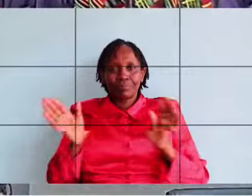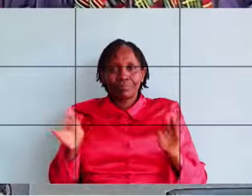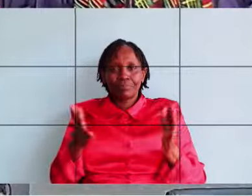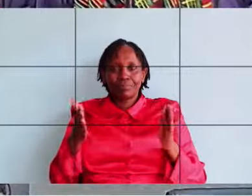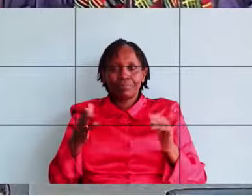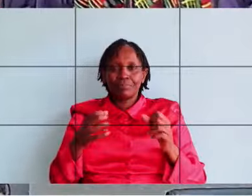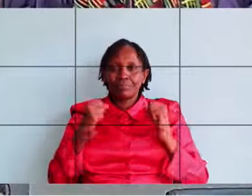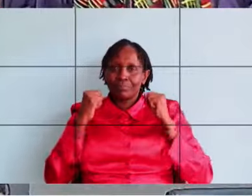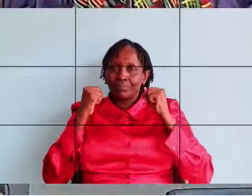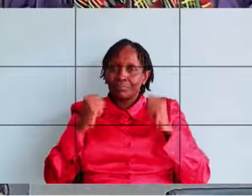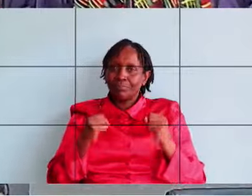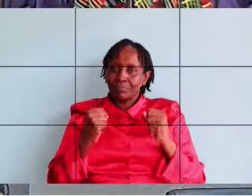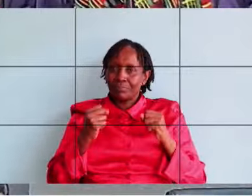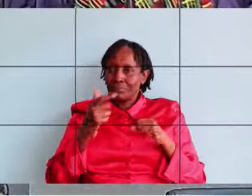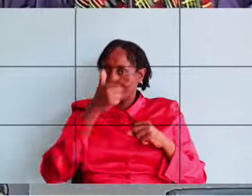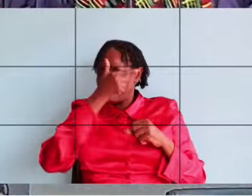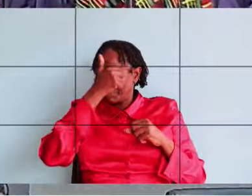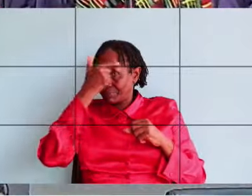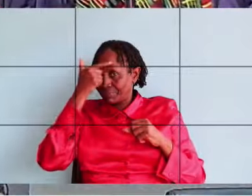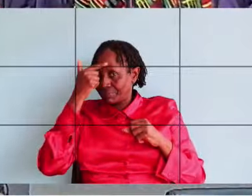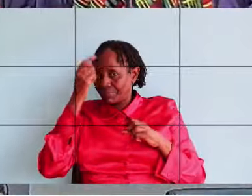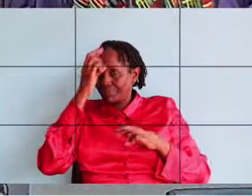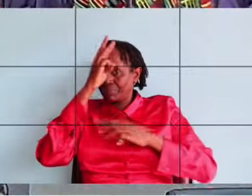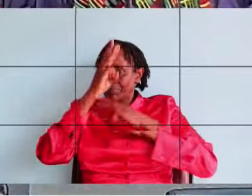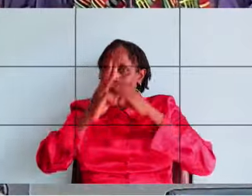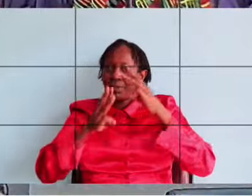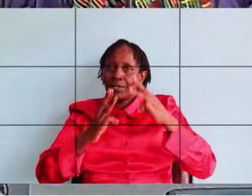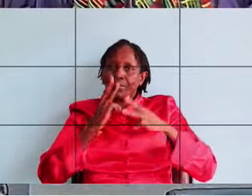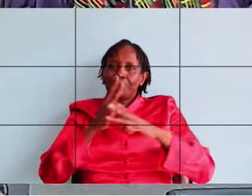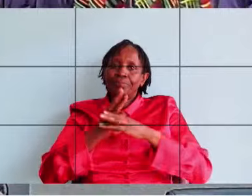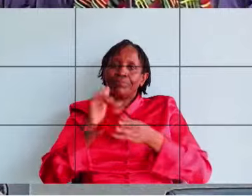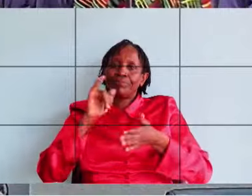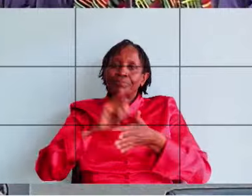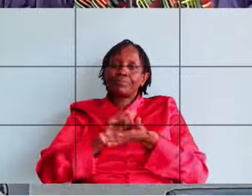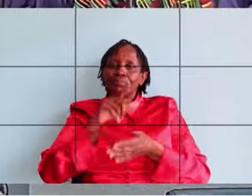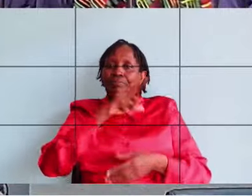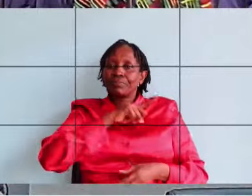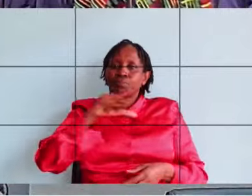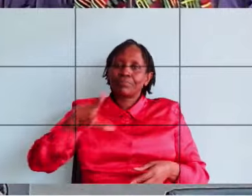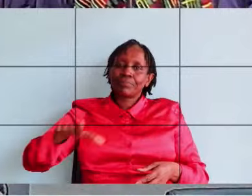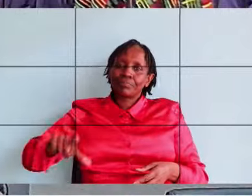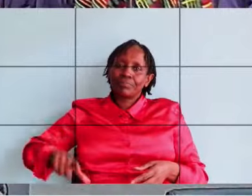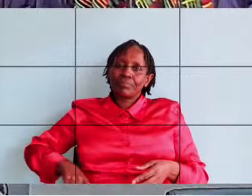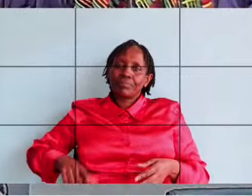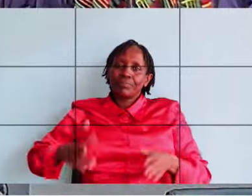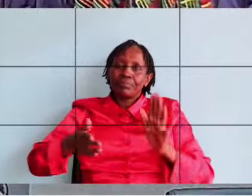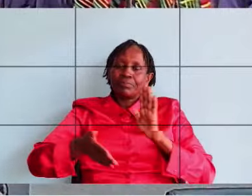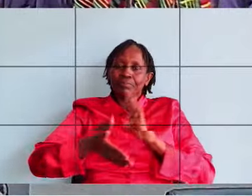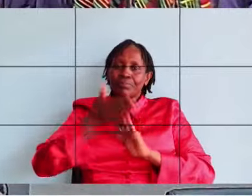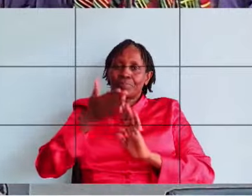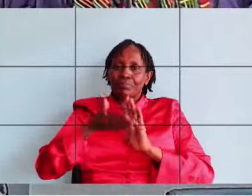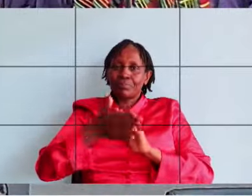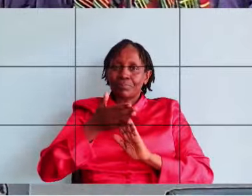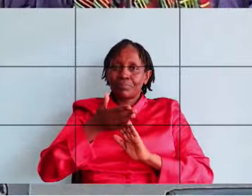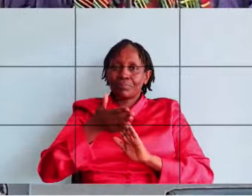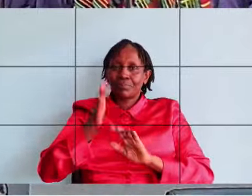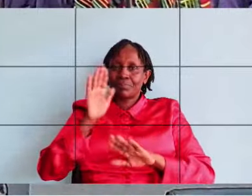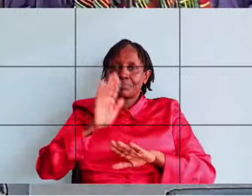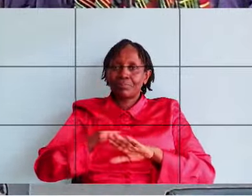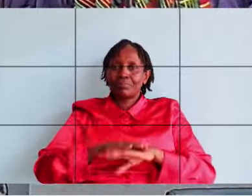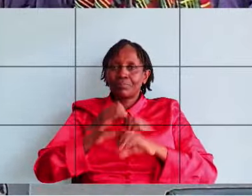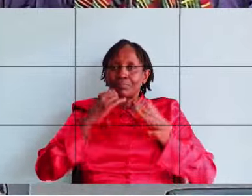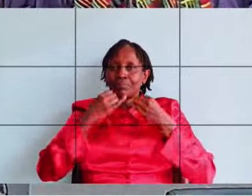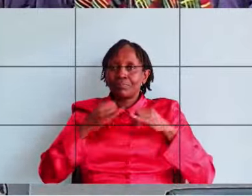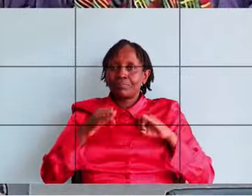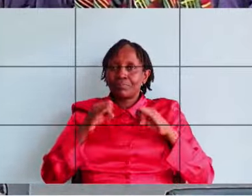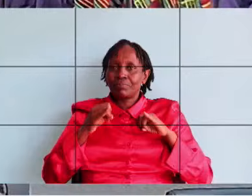boldness, because we are in a world that, Lord, is averse to this good news. It is combative when